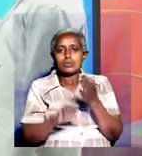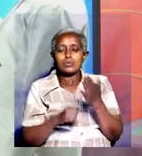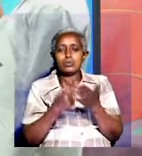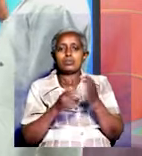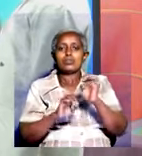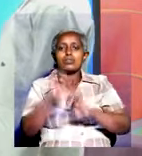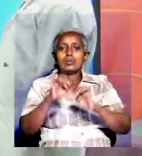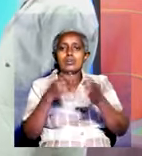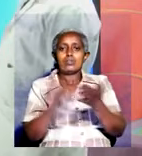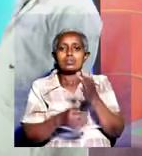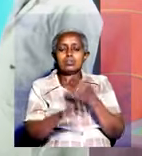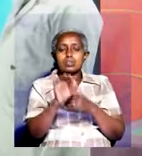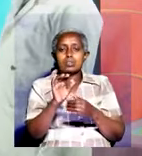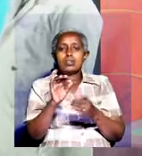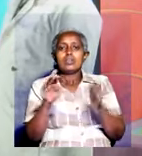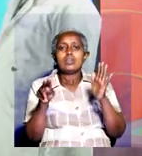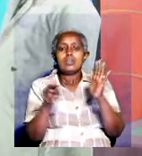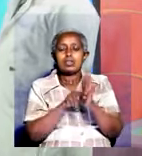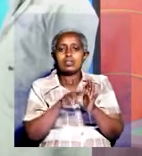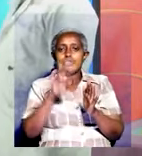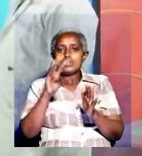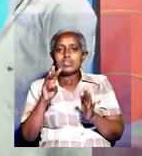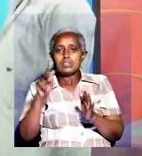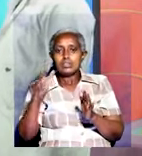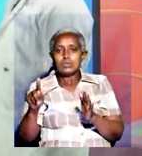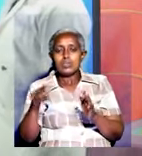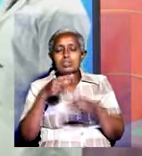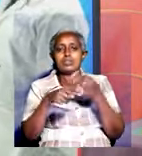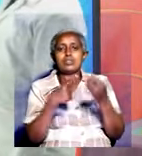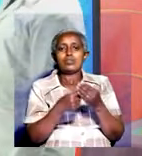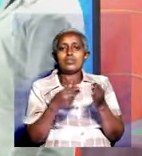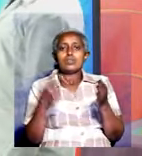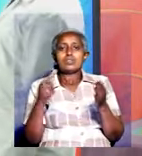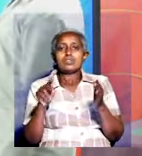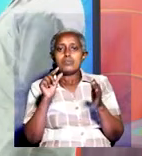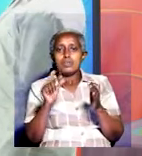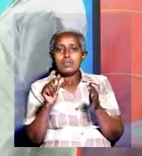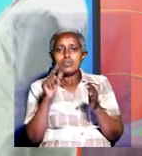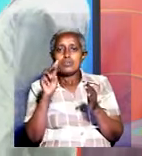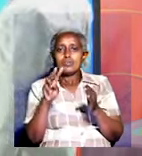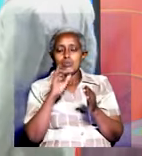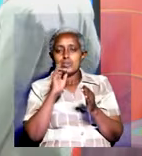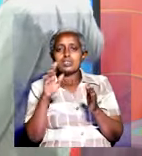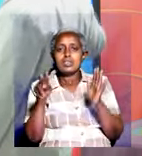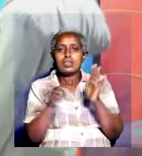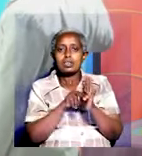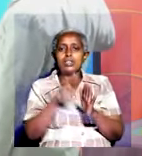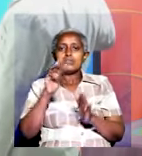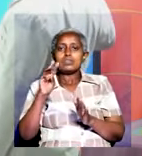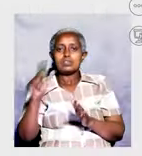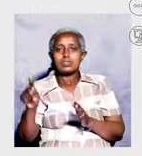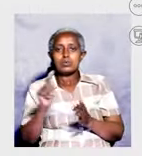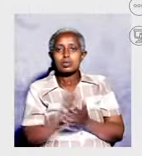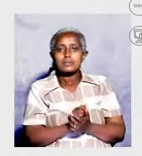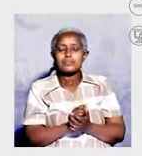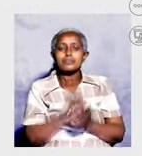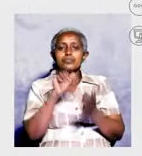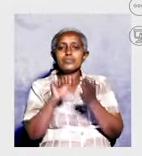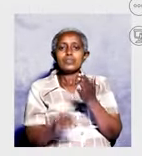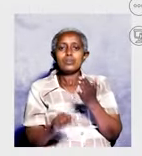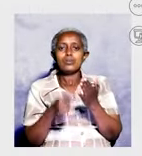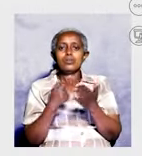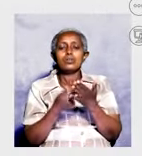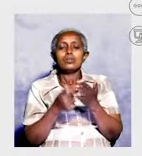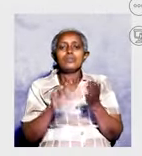you evaluate this, you get -61. Therefore, the minor of 2 is -61. So,